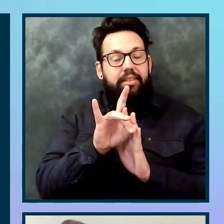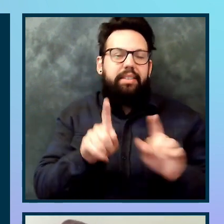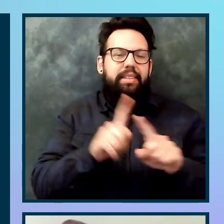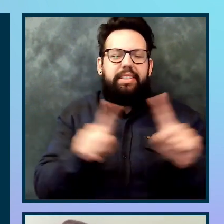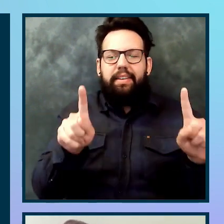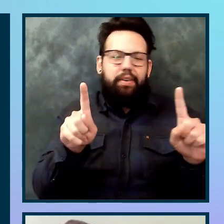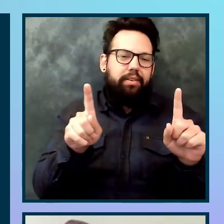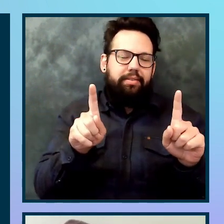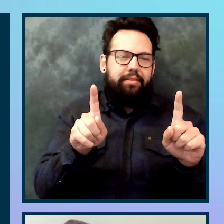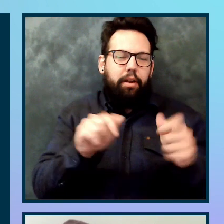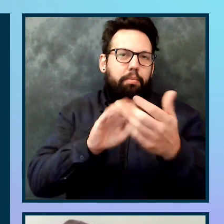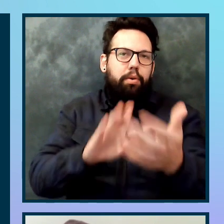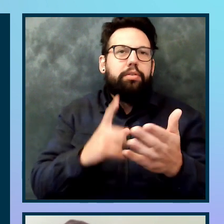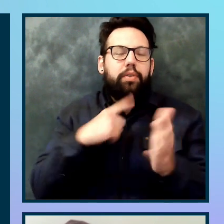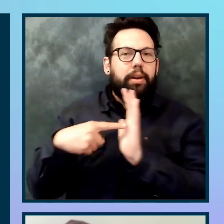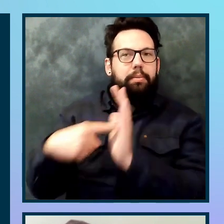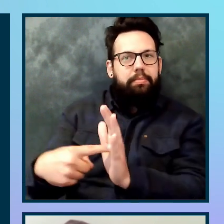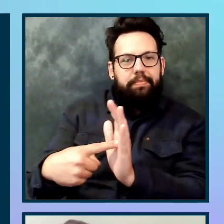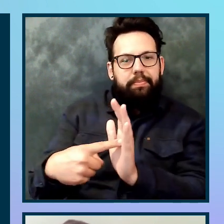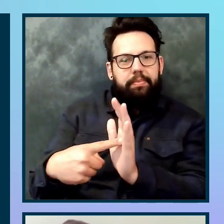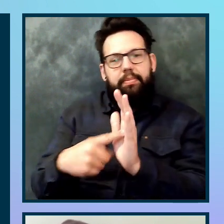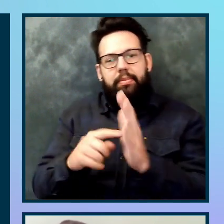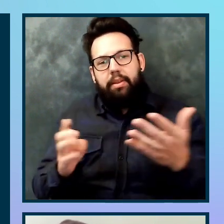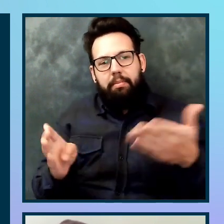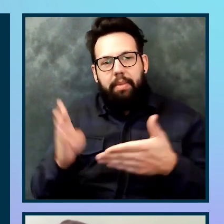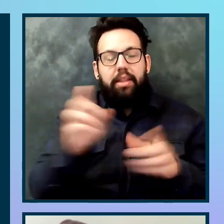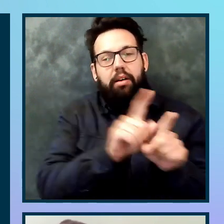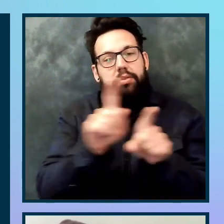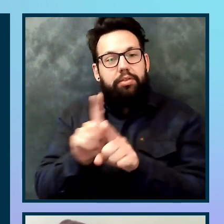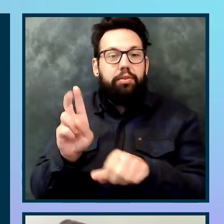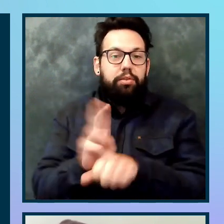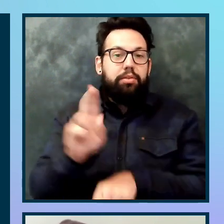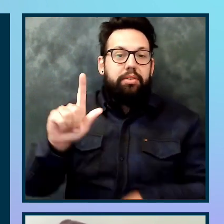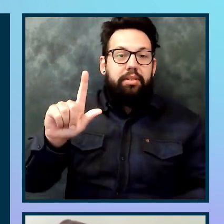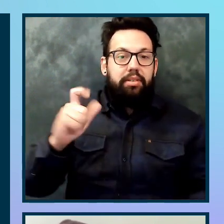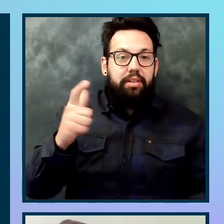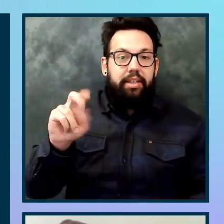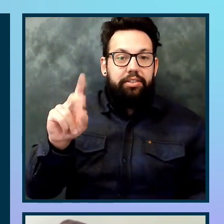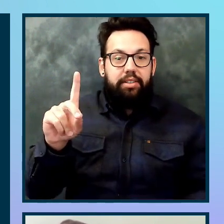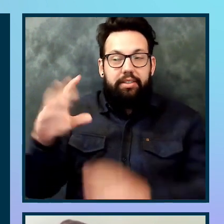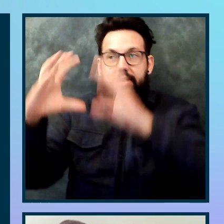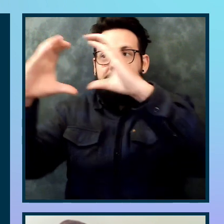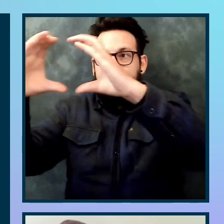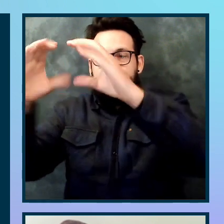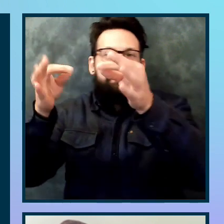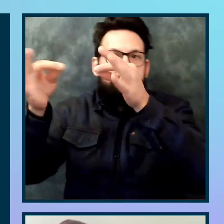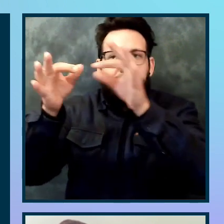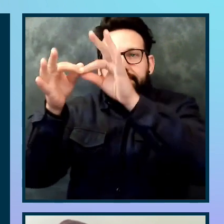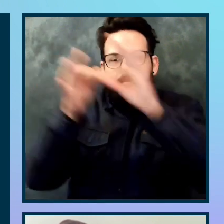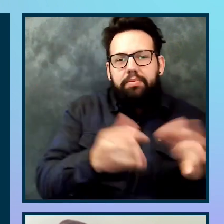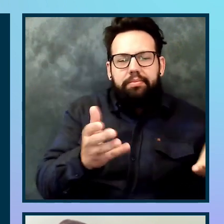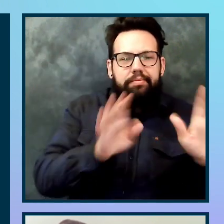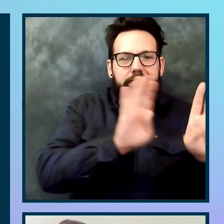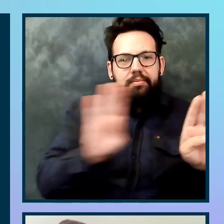path. We use the legend again. And of course, that gives us the status text, which we're very happy about. And of